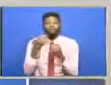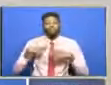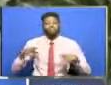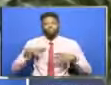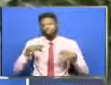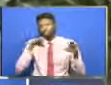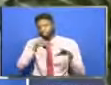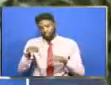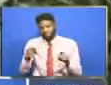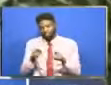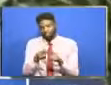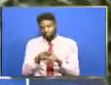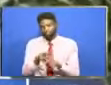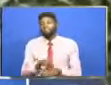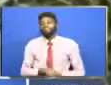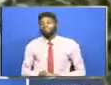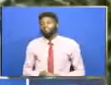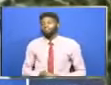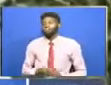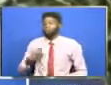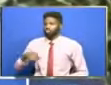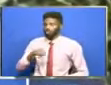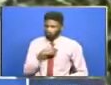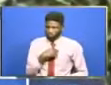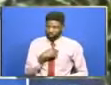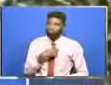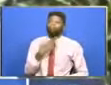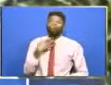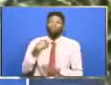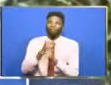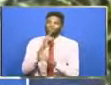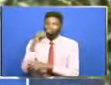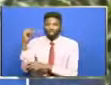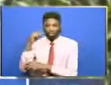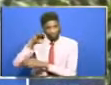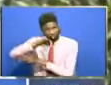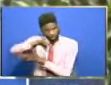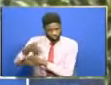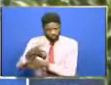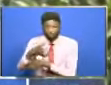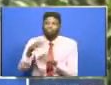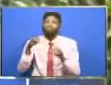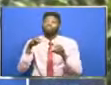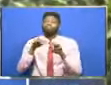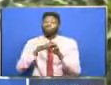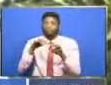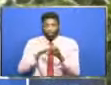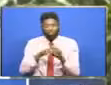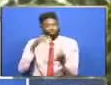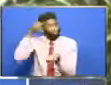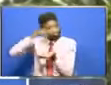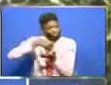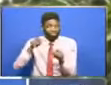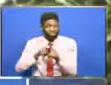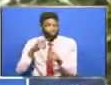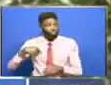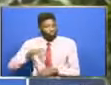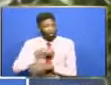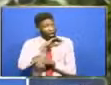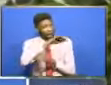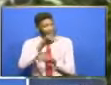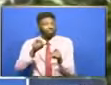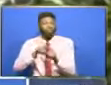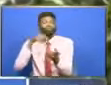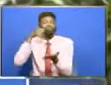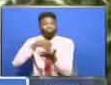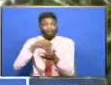hopelessness. We actually called and make sure that Garissa County Assembly members are involved, and we are also appealing to them that we involve